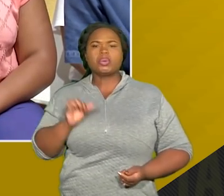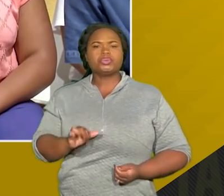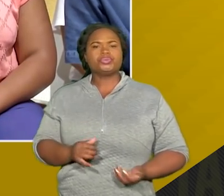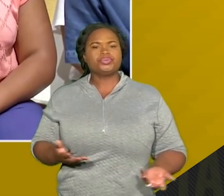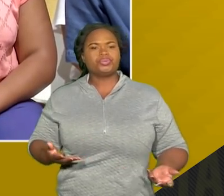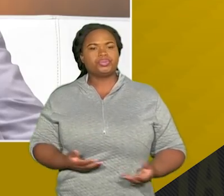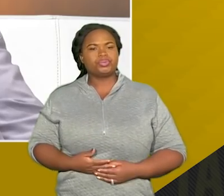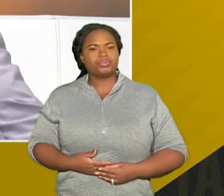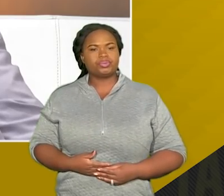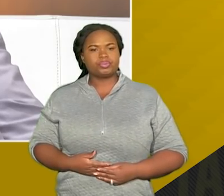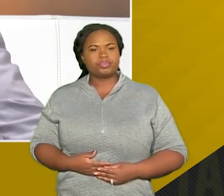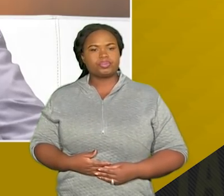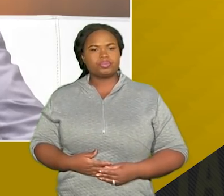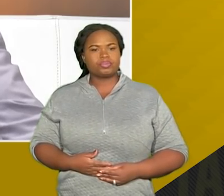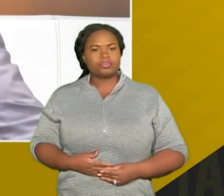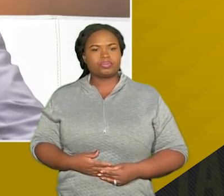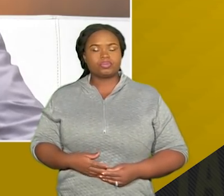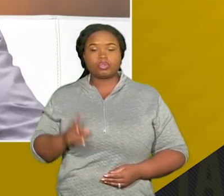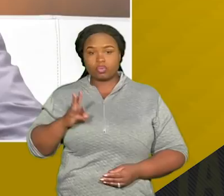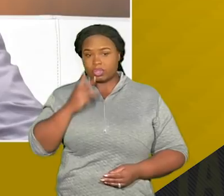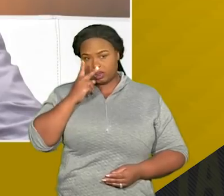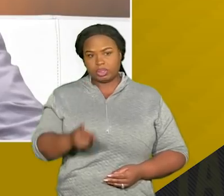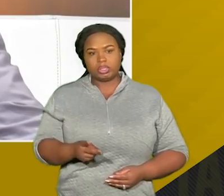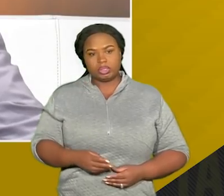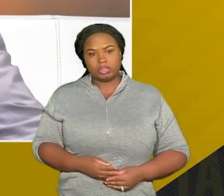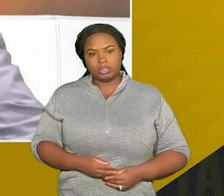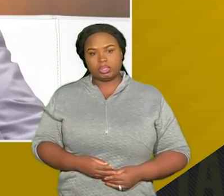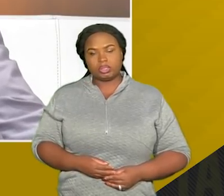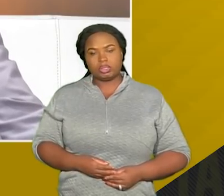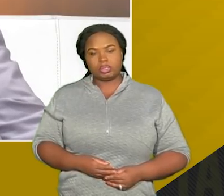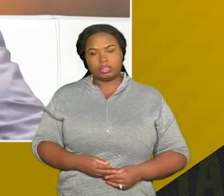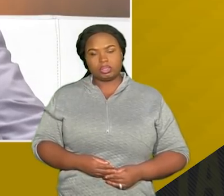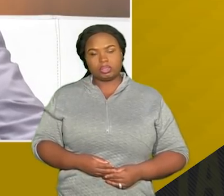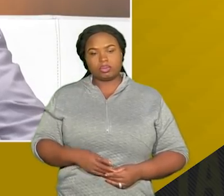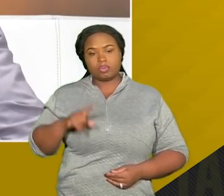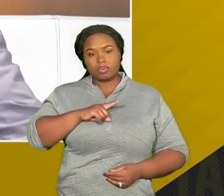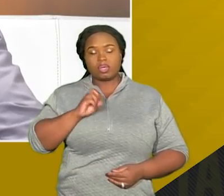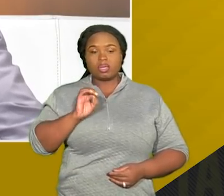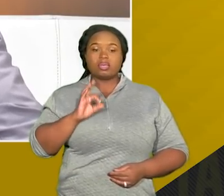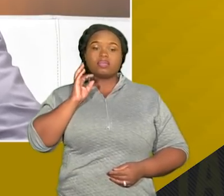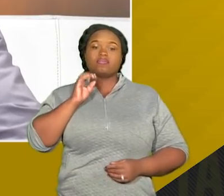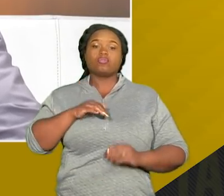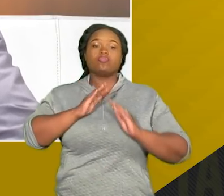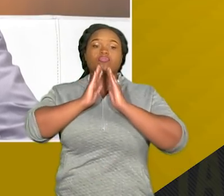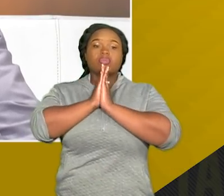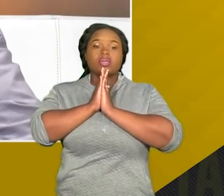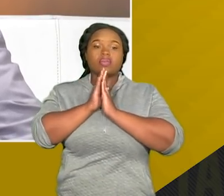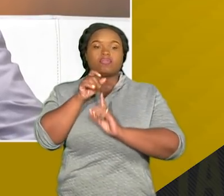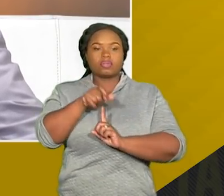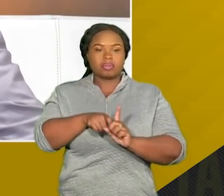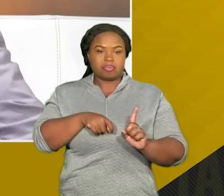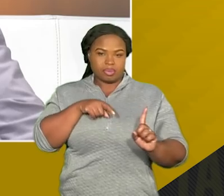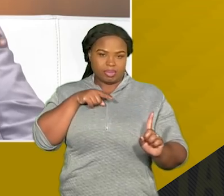kanjani? You will see by their fruits. Because when you pray for the person,